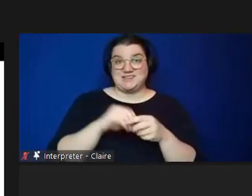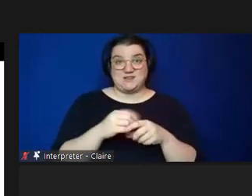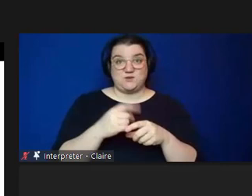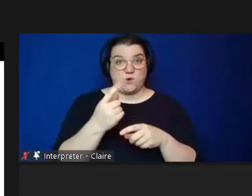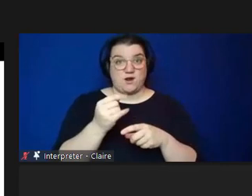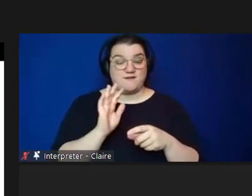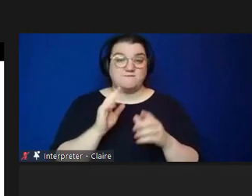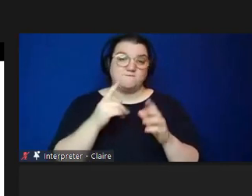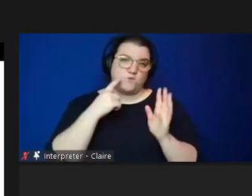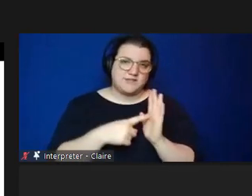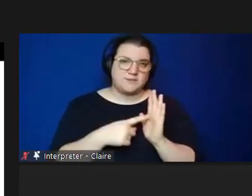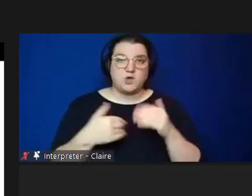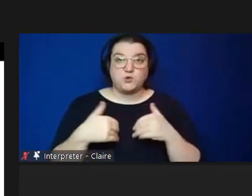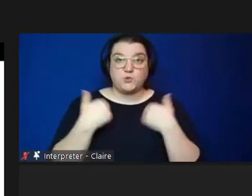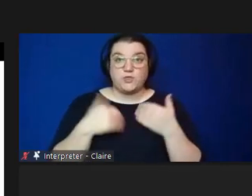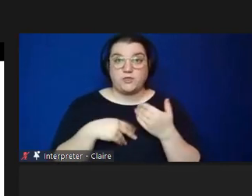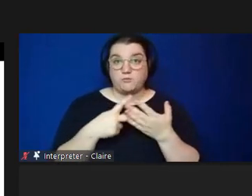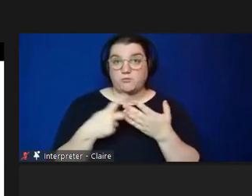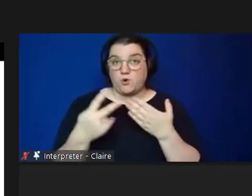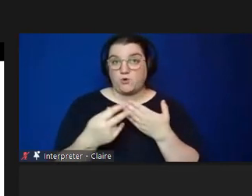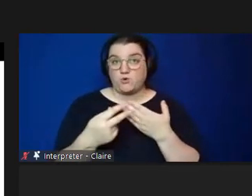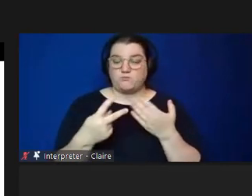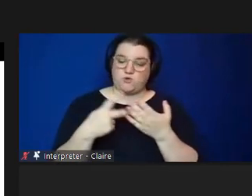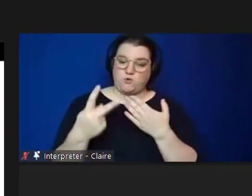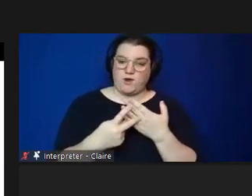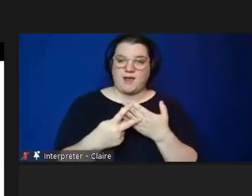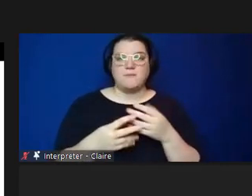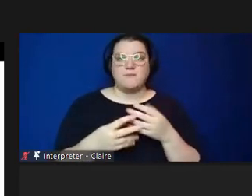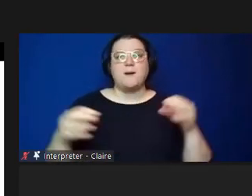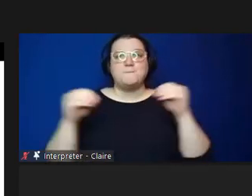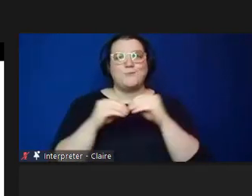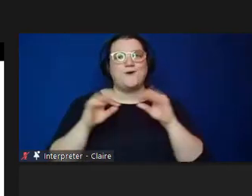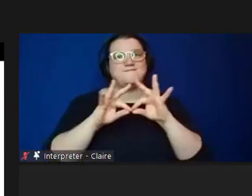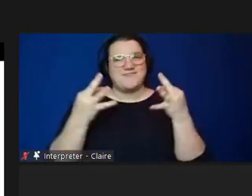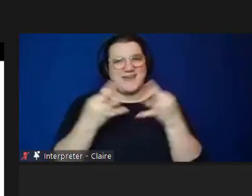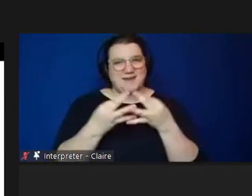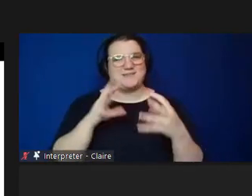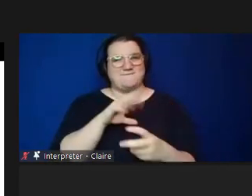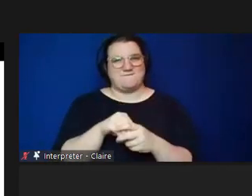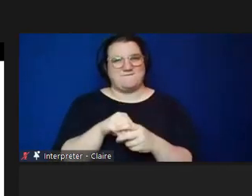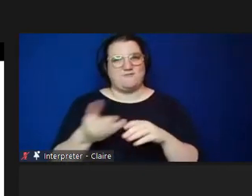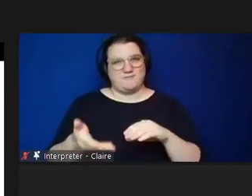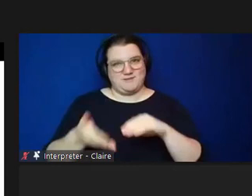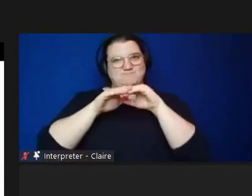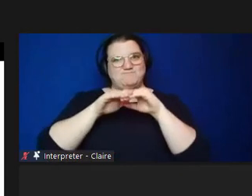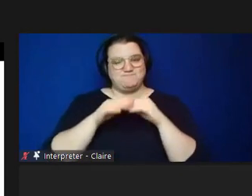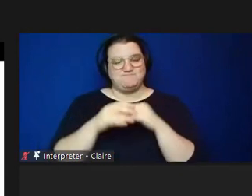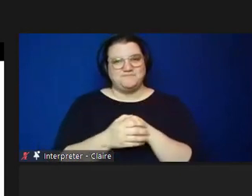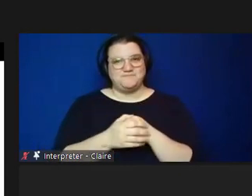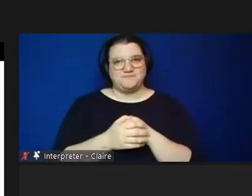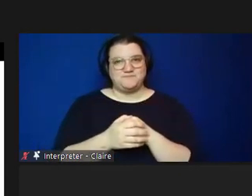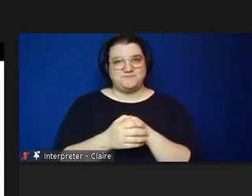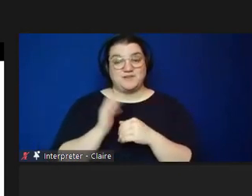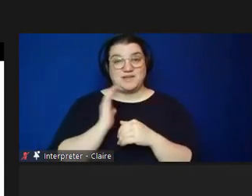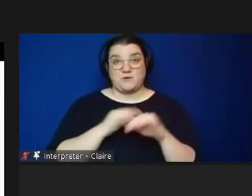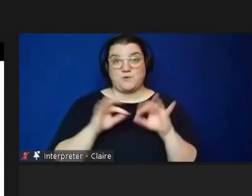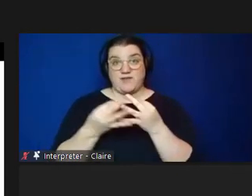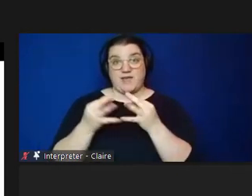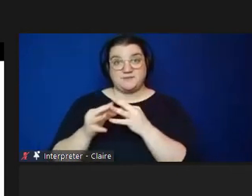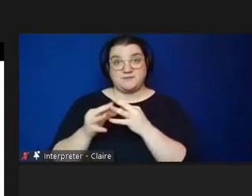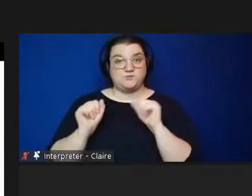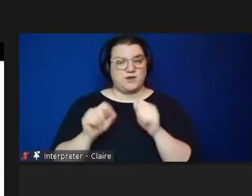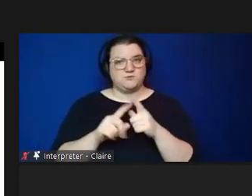programs, a greater amount of family involvement. So our families were able to